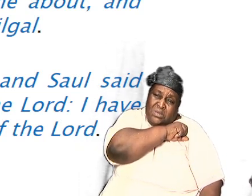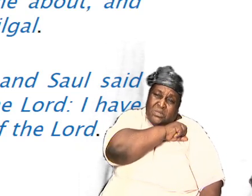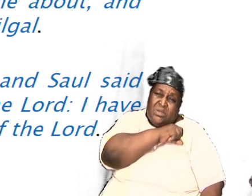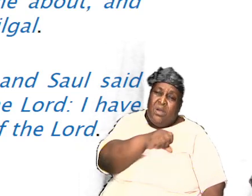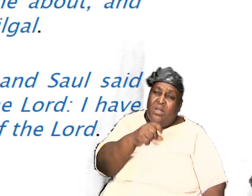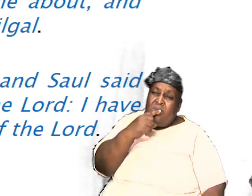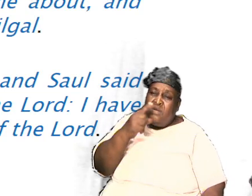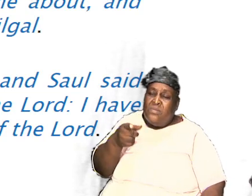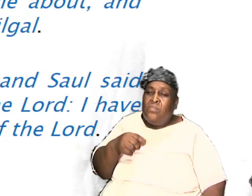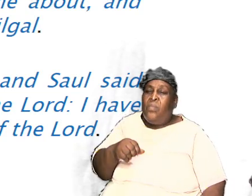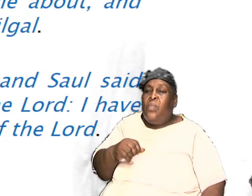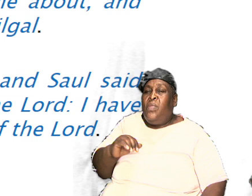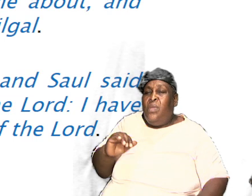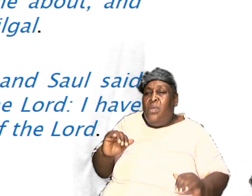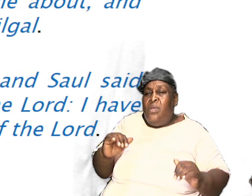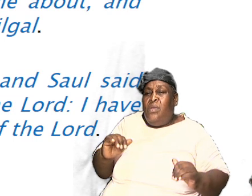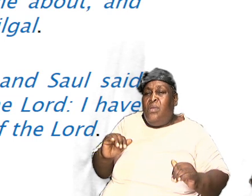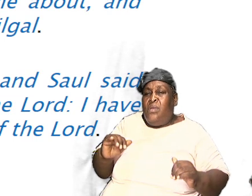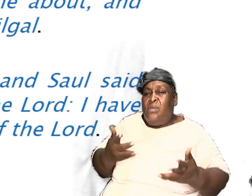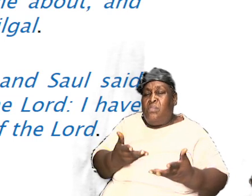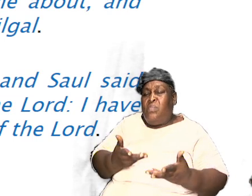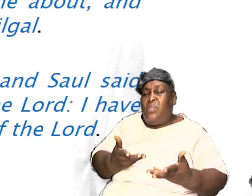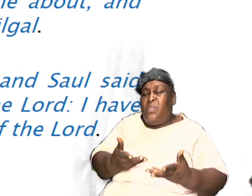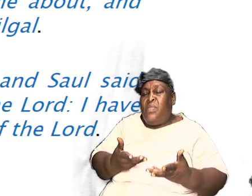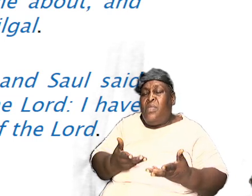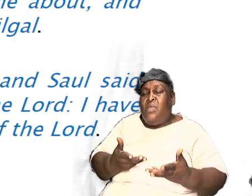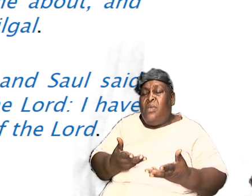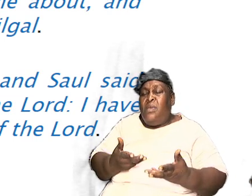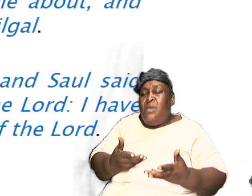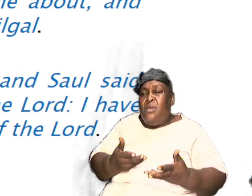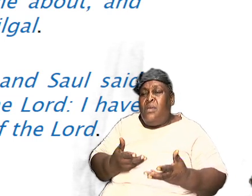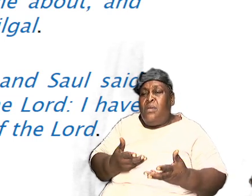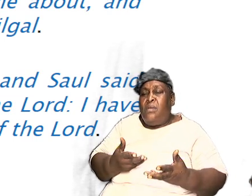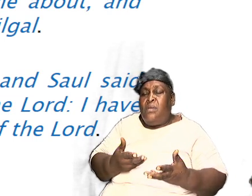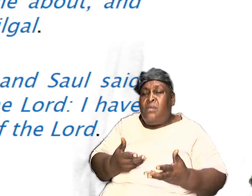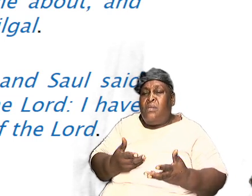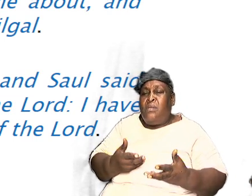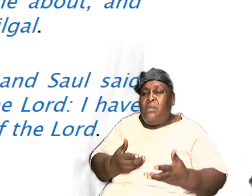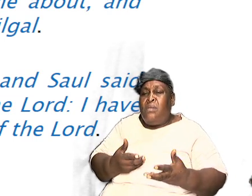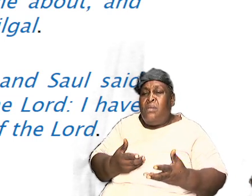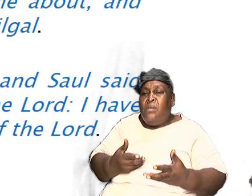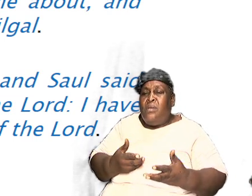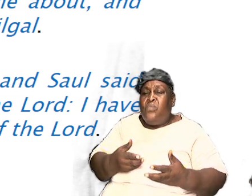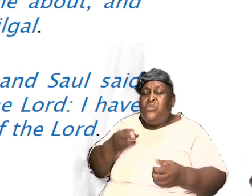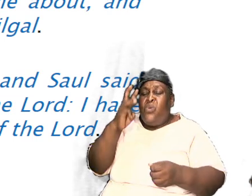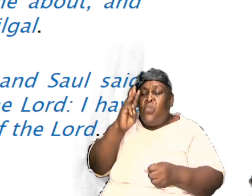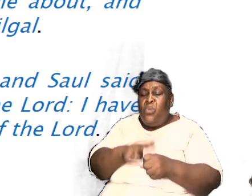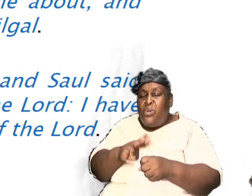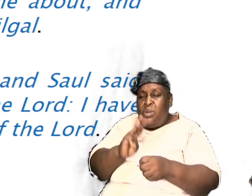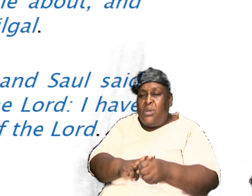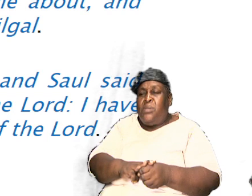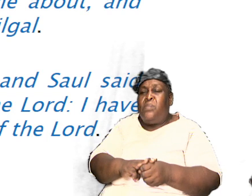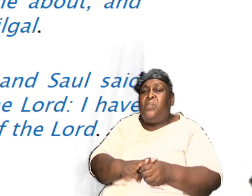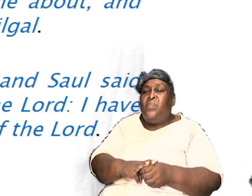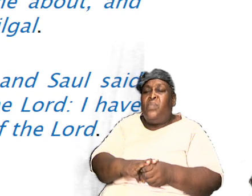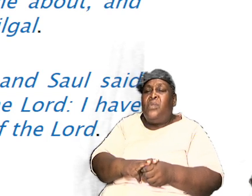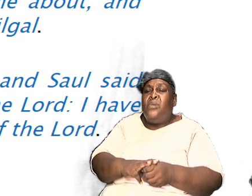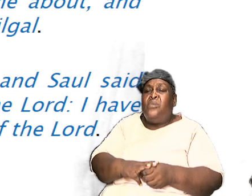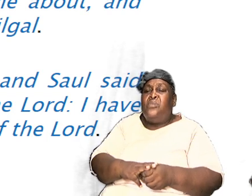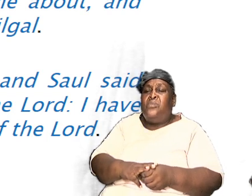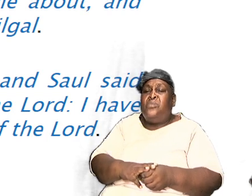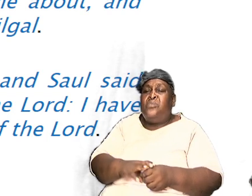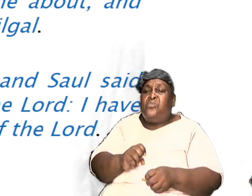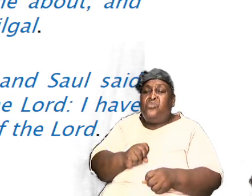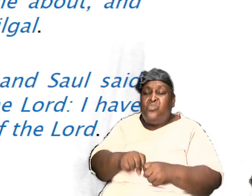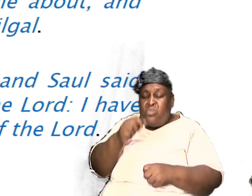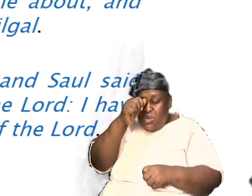Saul because in 1 Samuel chapter 15, verse 1, Saul, it was a warning. And so he came now in